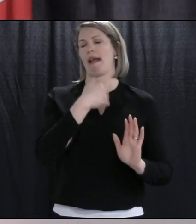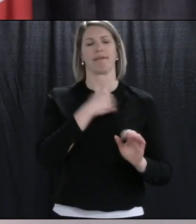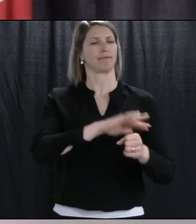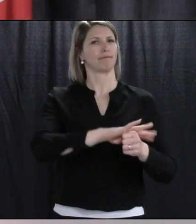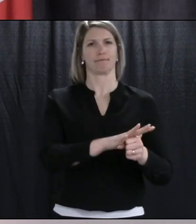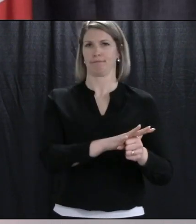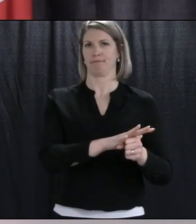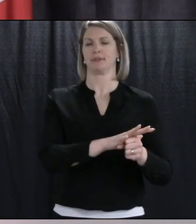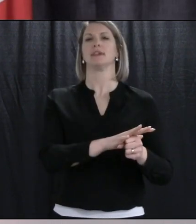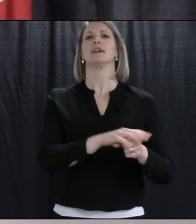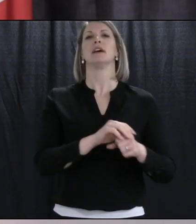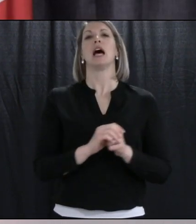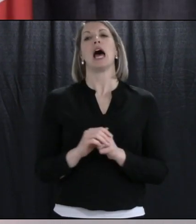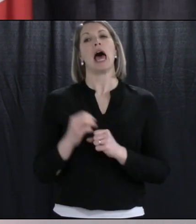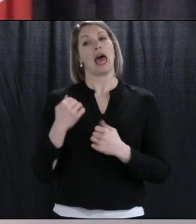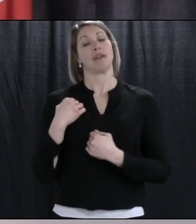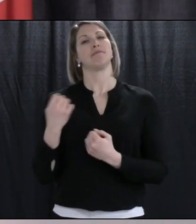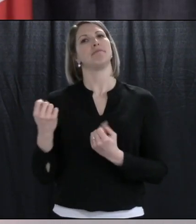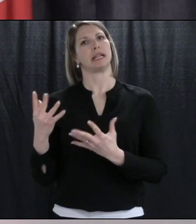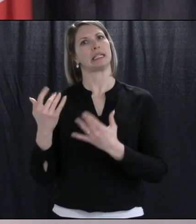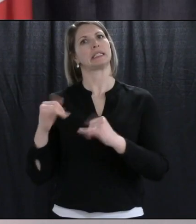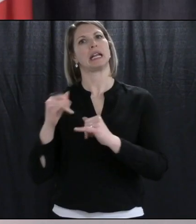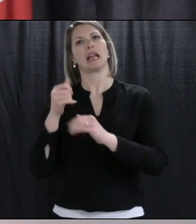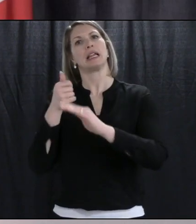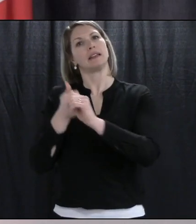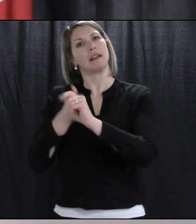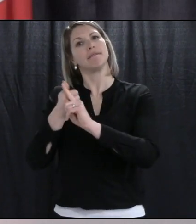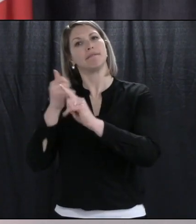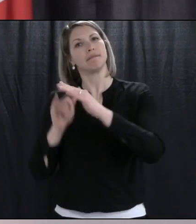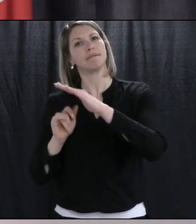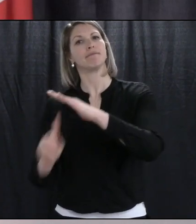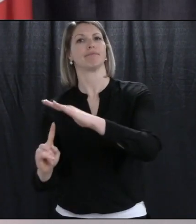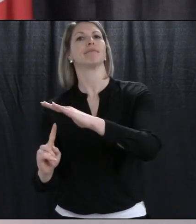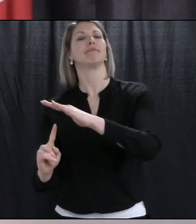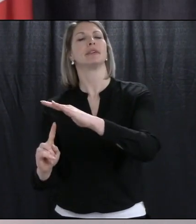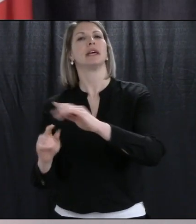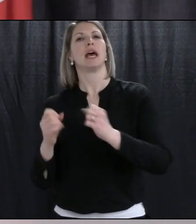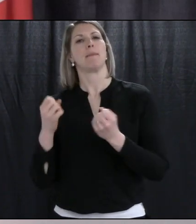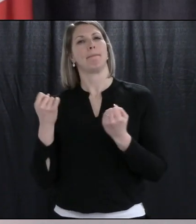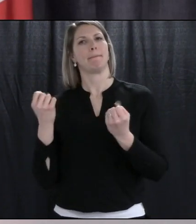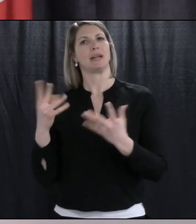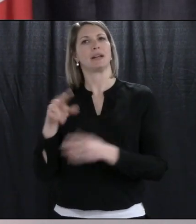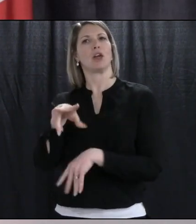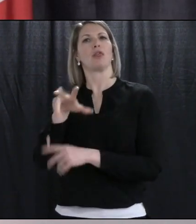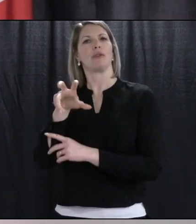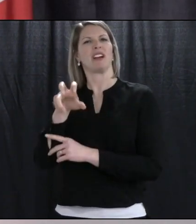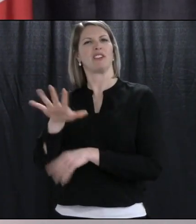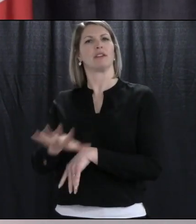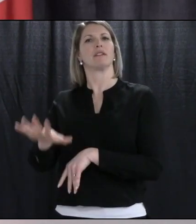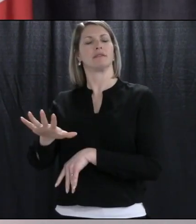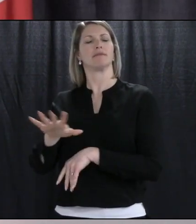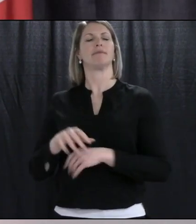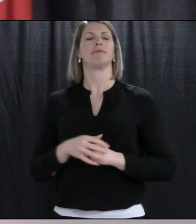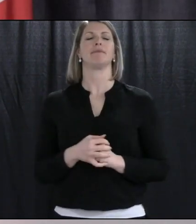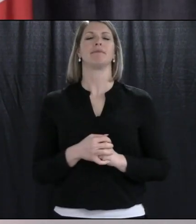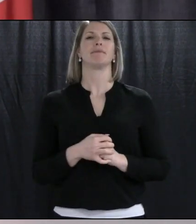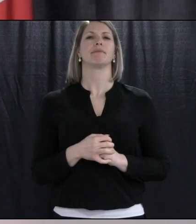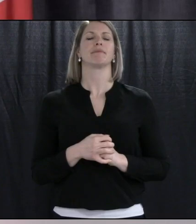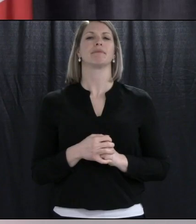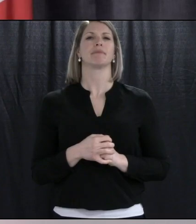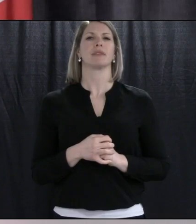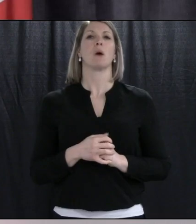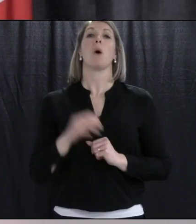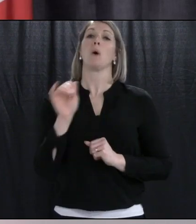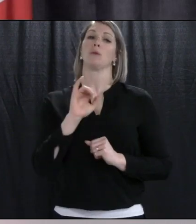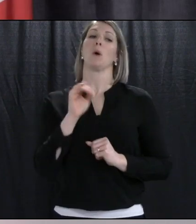300 people in self-isolation, and these individuals are being followed by public health. I understand that as cases are detected